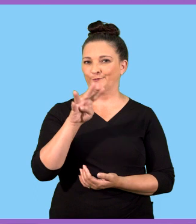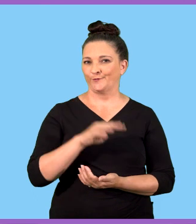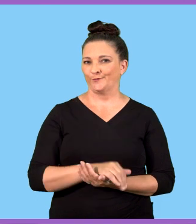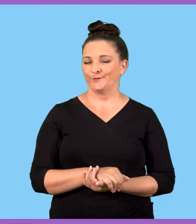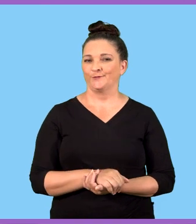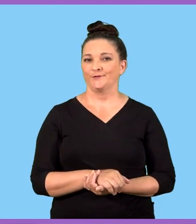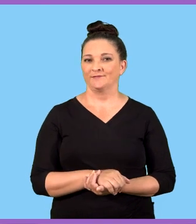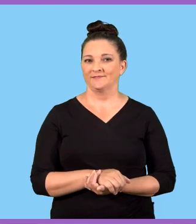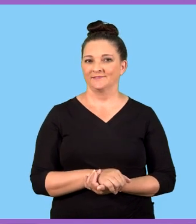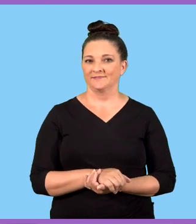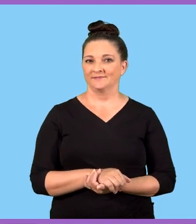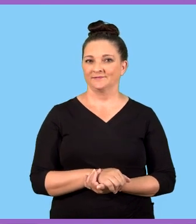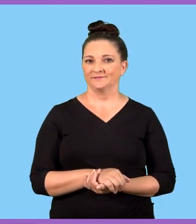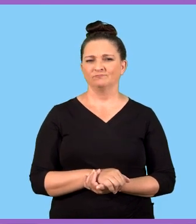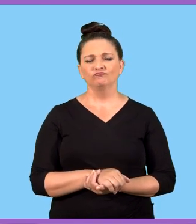64,